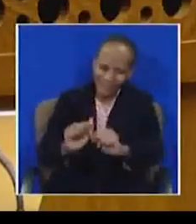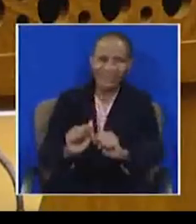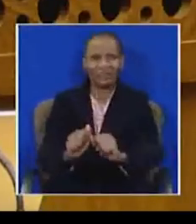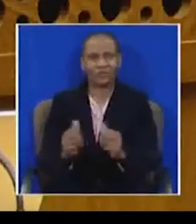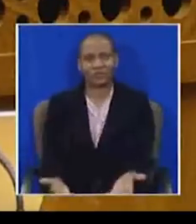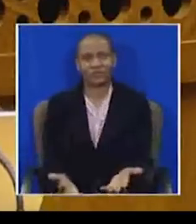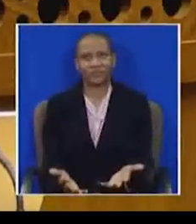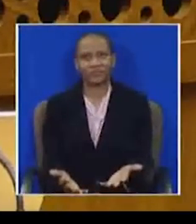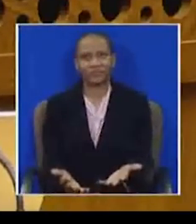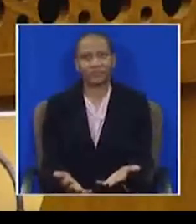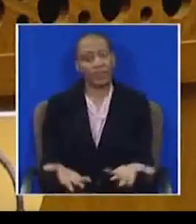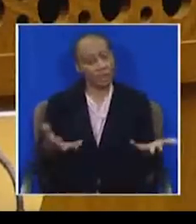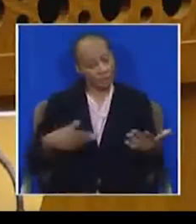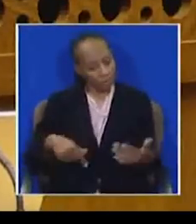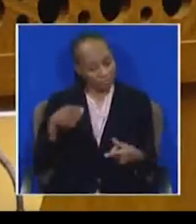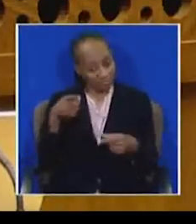speaks to precisely